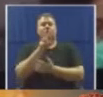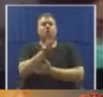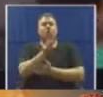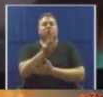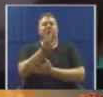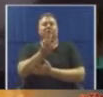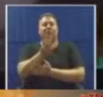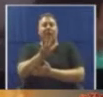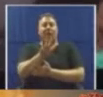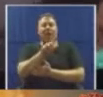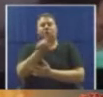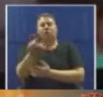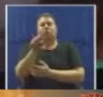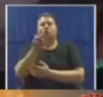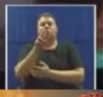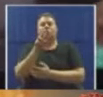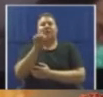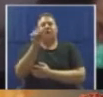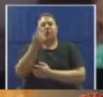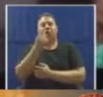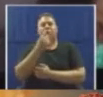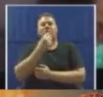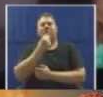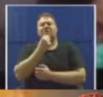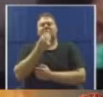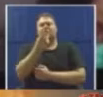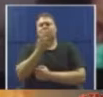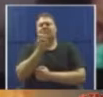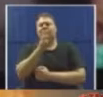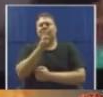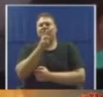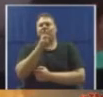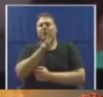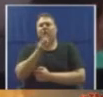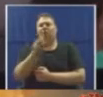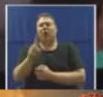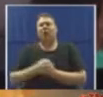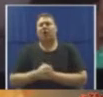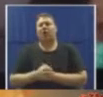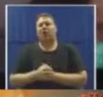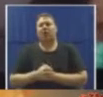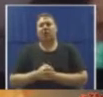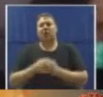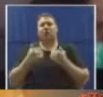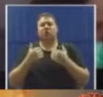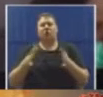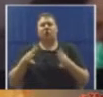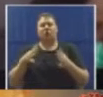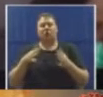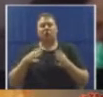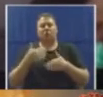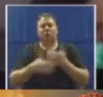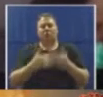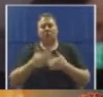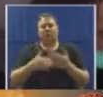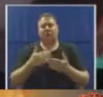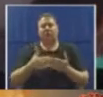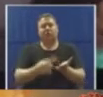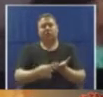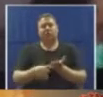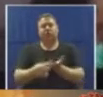December 2021, to start a process of developing and negotiating a